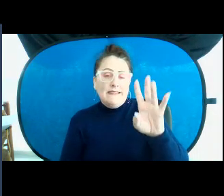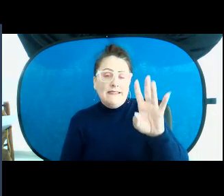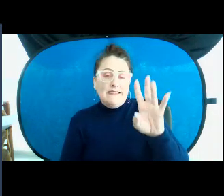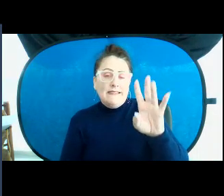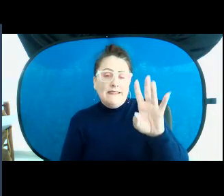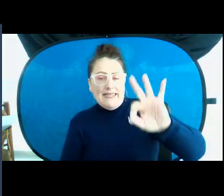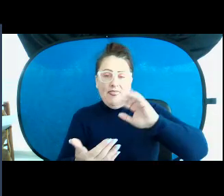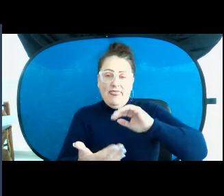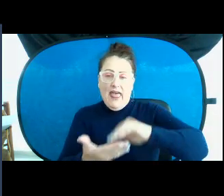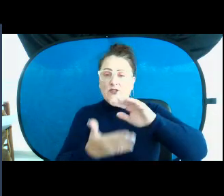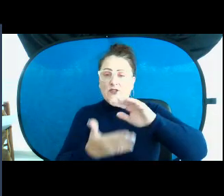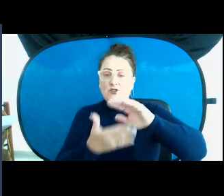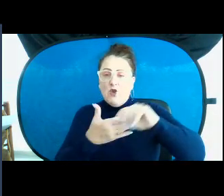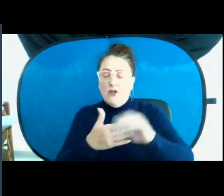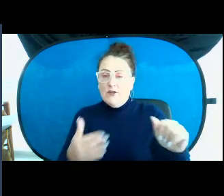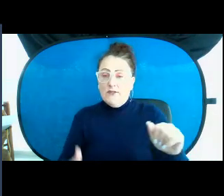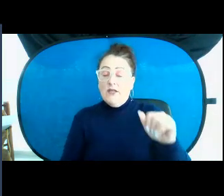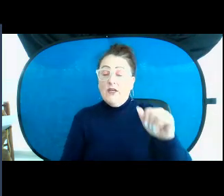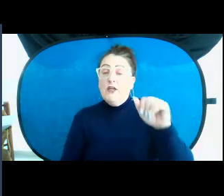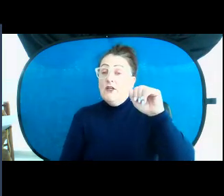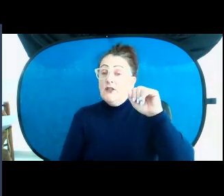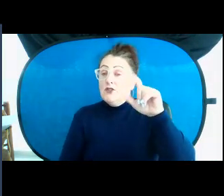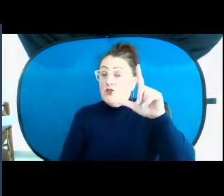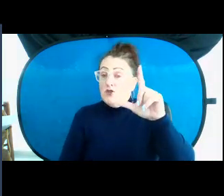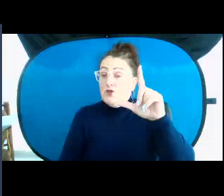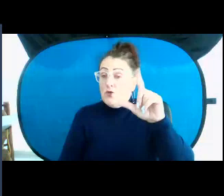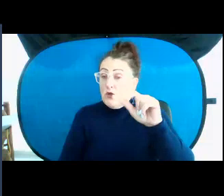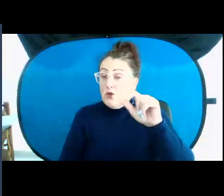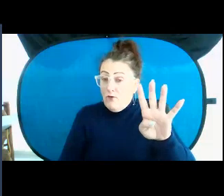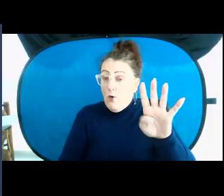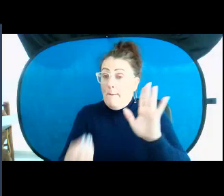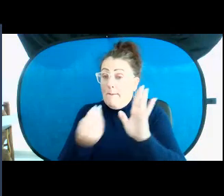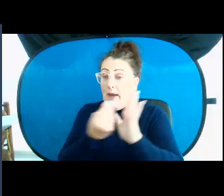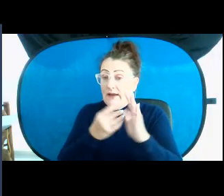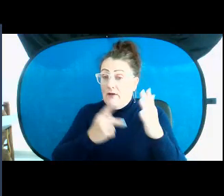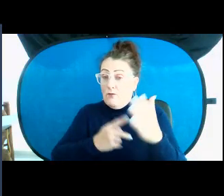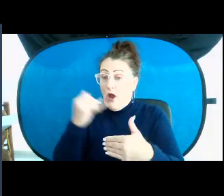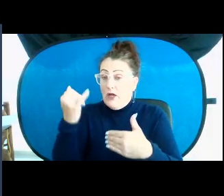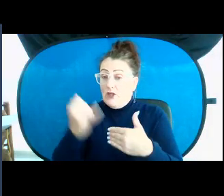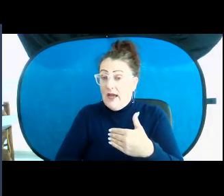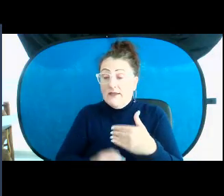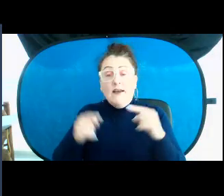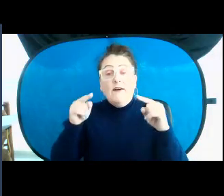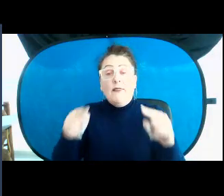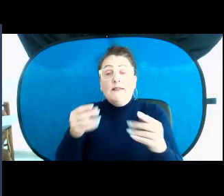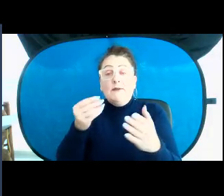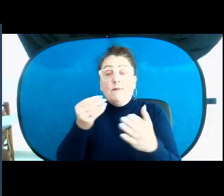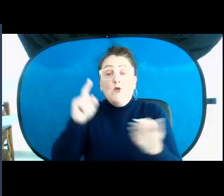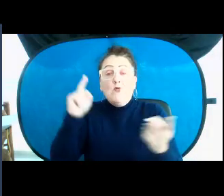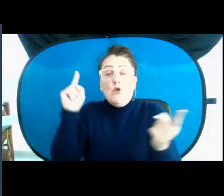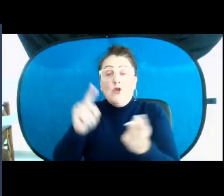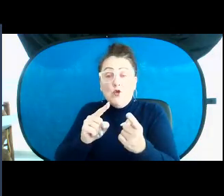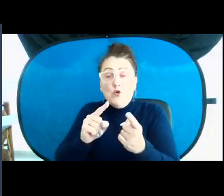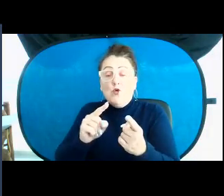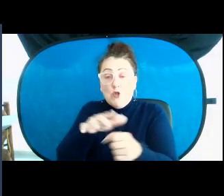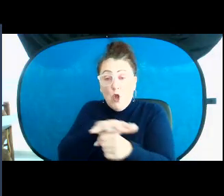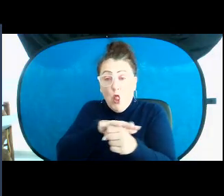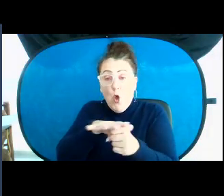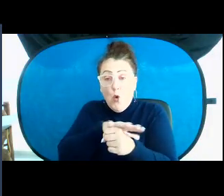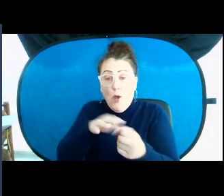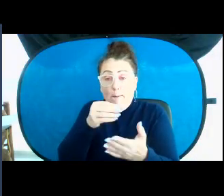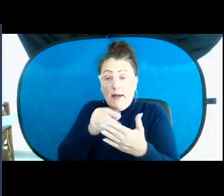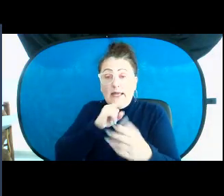$2,679,000 in 2024 formulaic funds on this project phase. The supplemental funds will reduce a portion of local funds that are